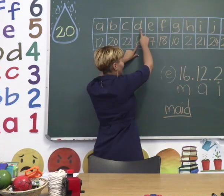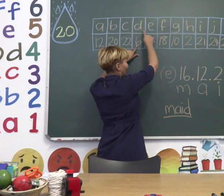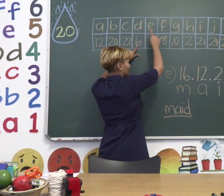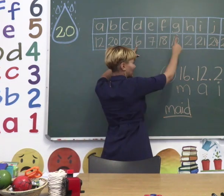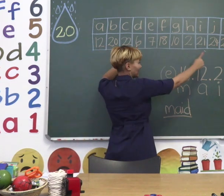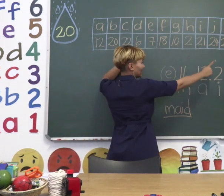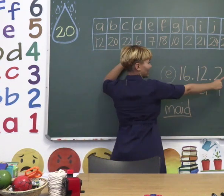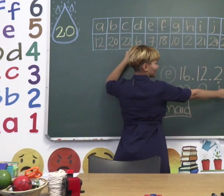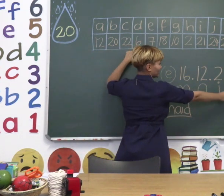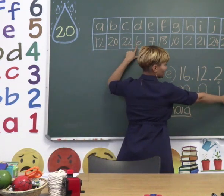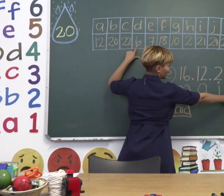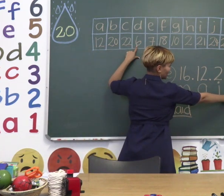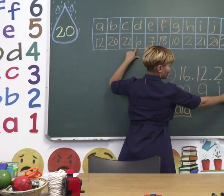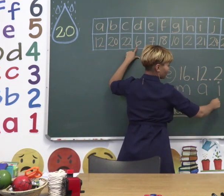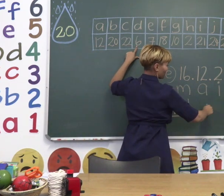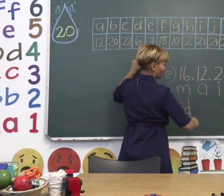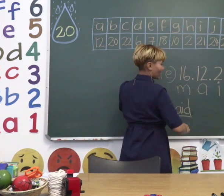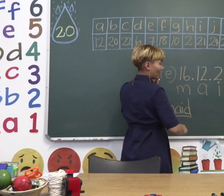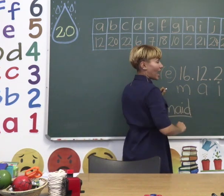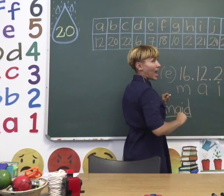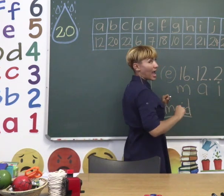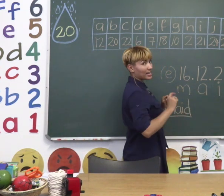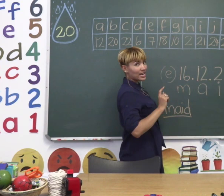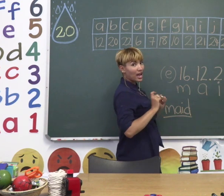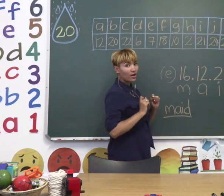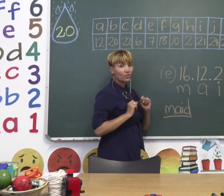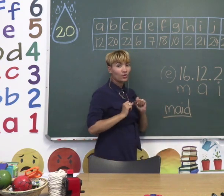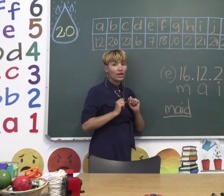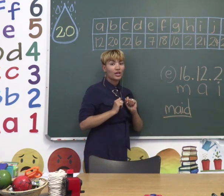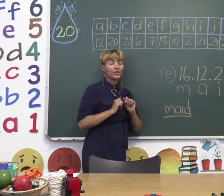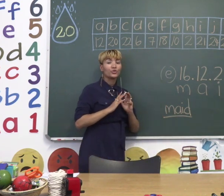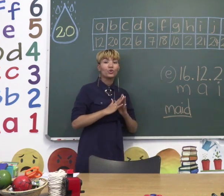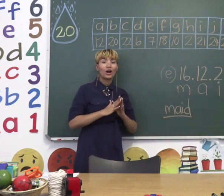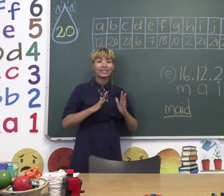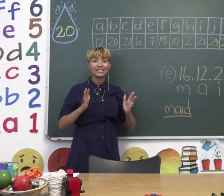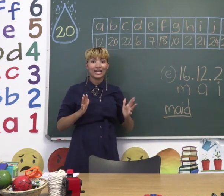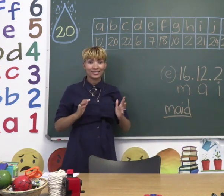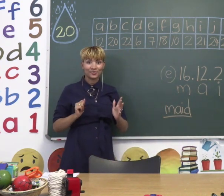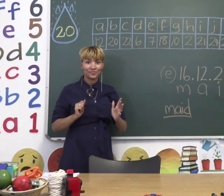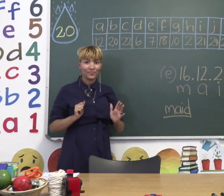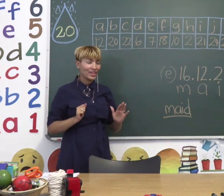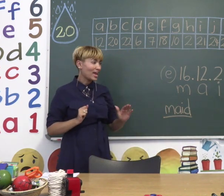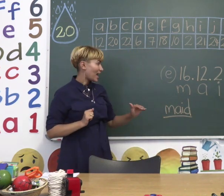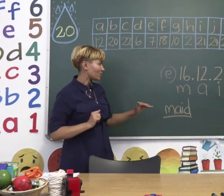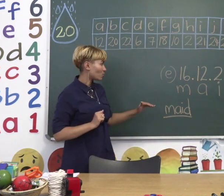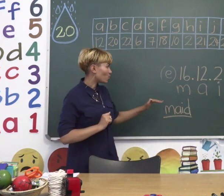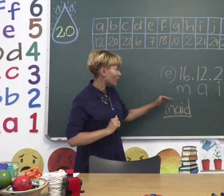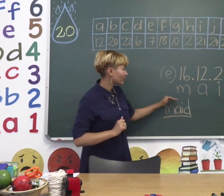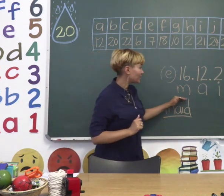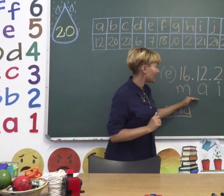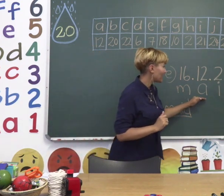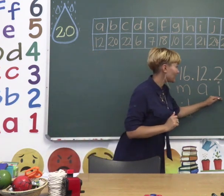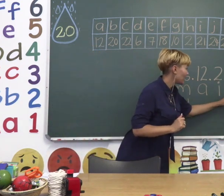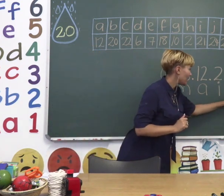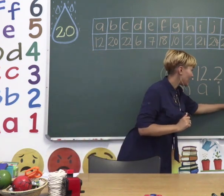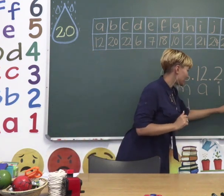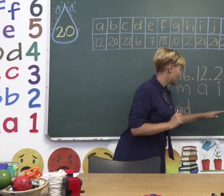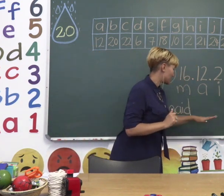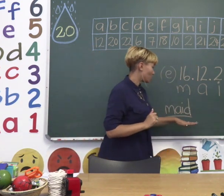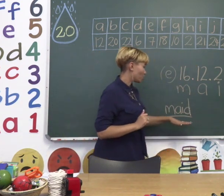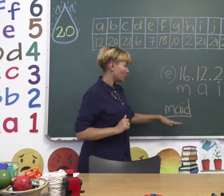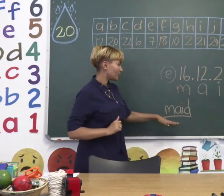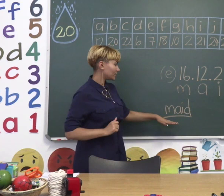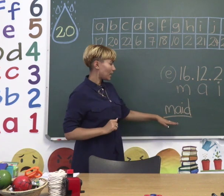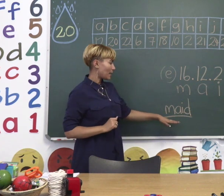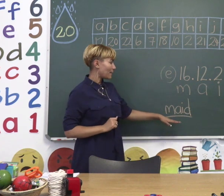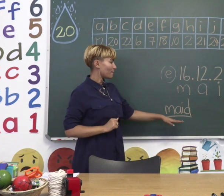means letter D. And now you are done. And the word here is